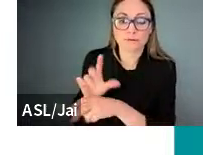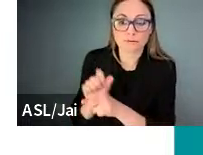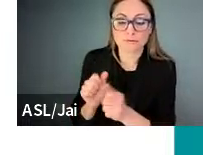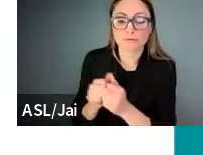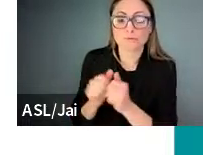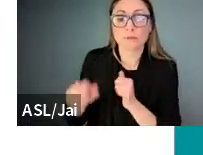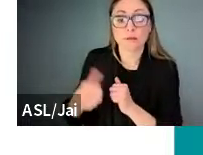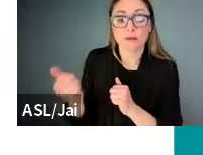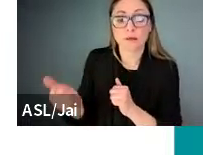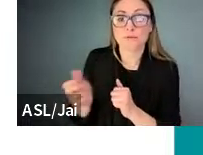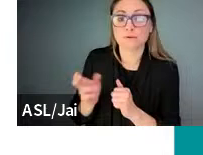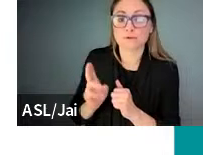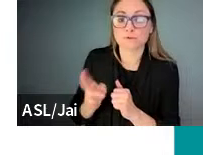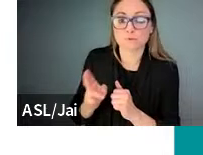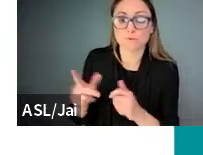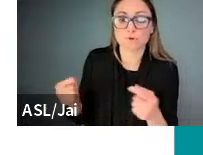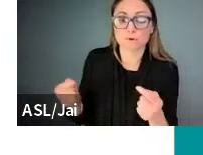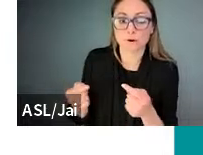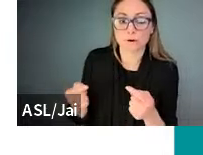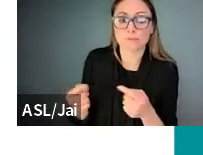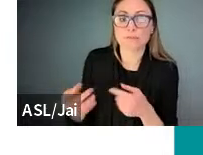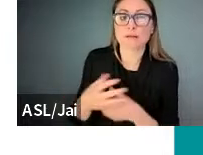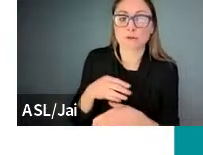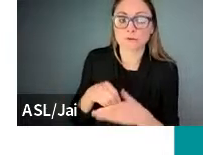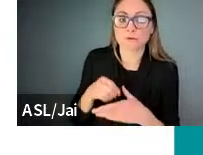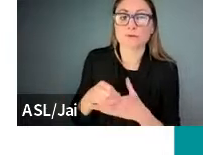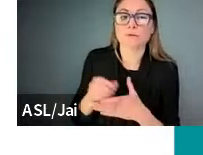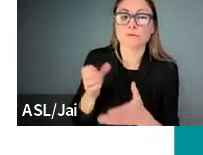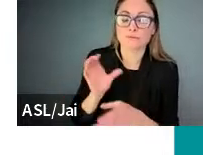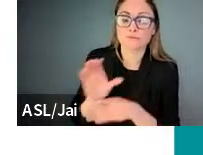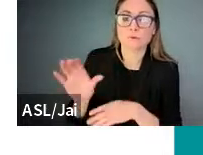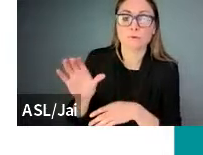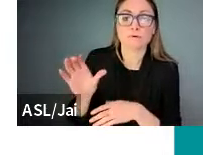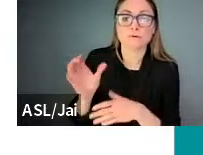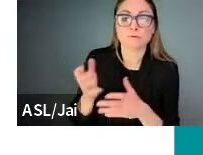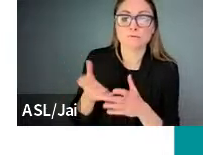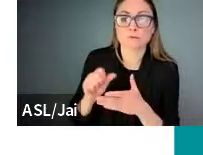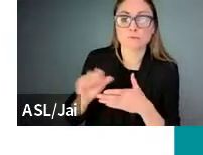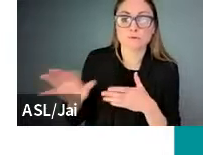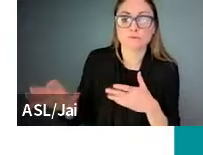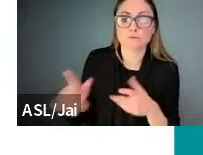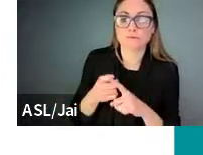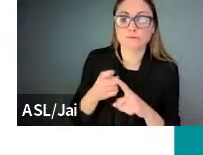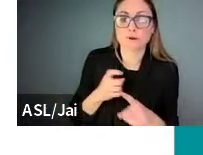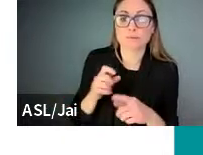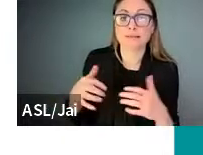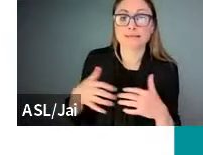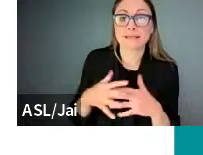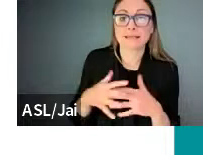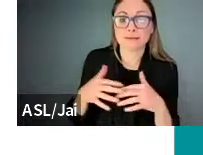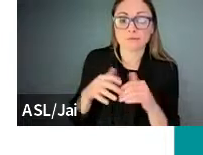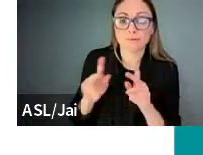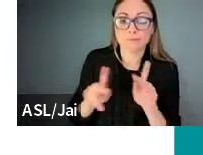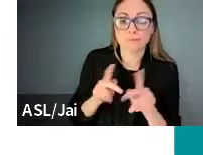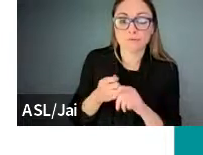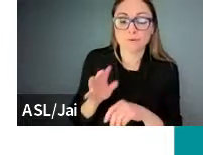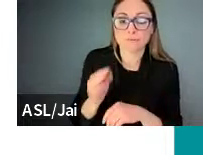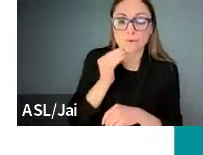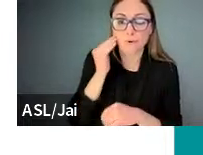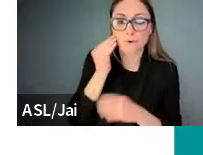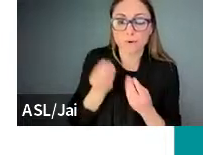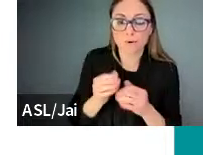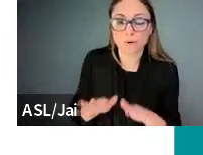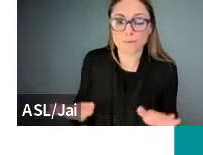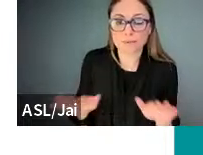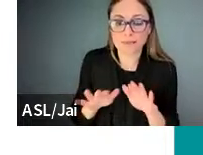historical harms, include forced removal of Native peoples from their homelands, the Oregon Constitution's